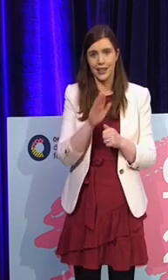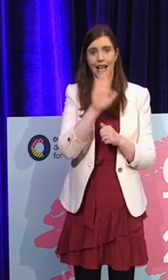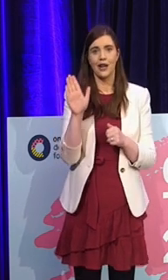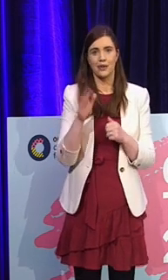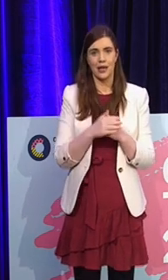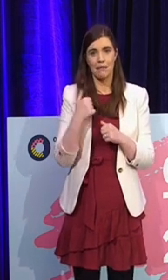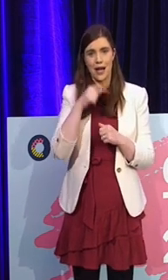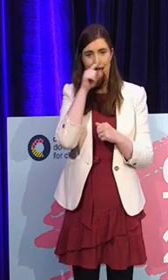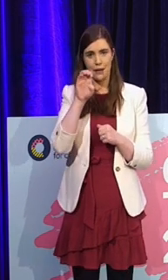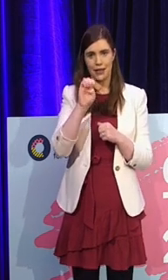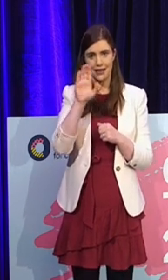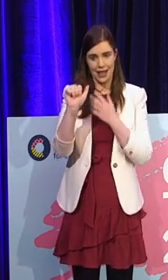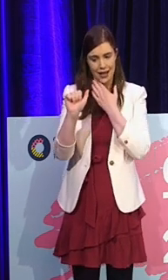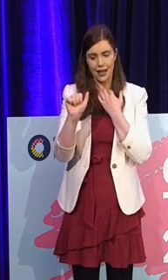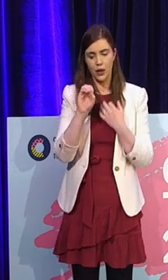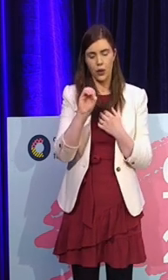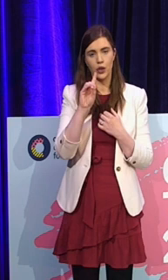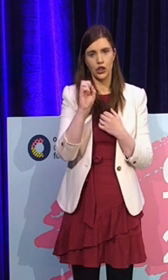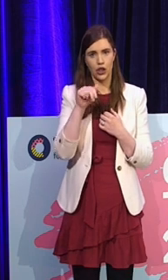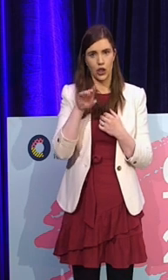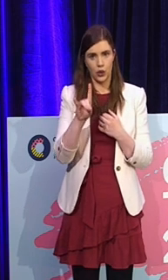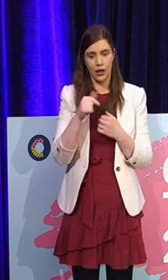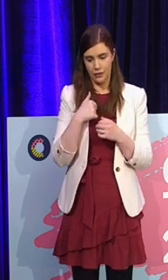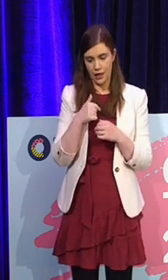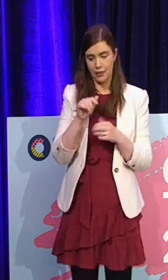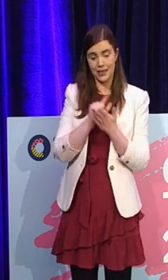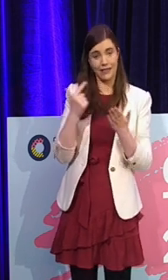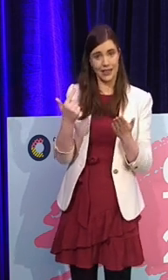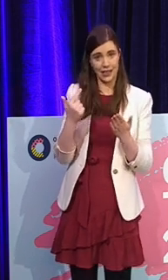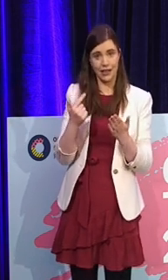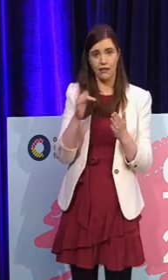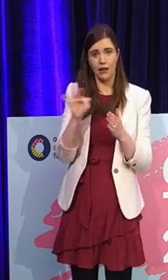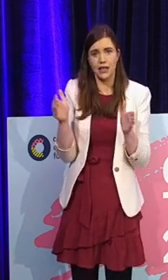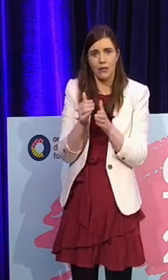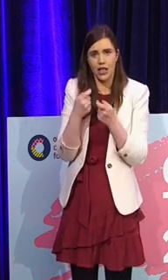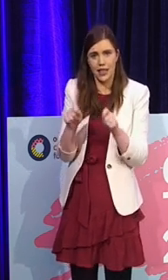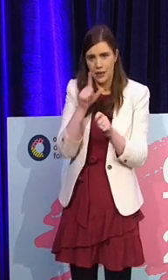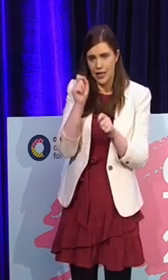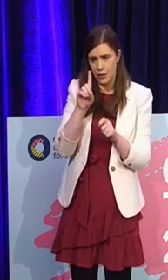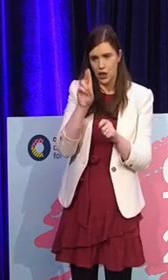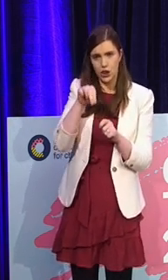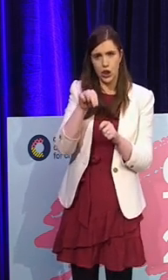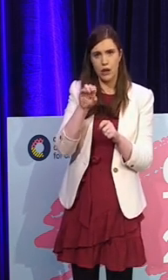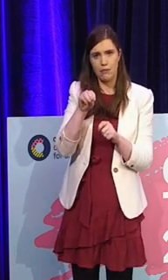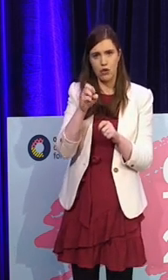Hello. My name is Ella O'Donoghue Kincannon. I'm 17, from a little town called Dunmore in County